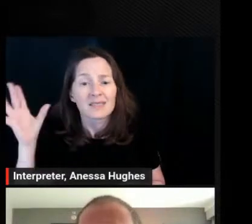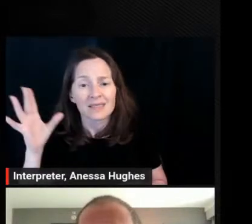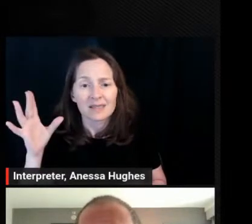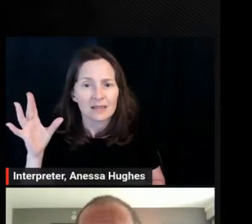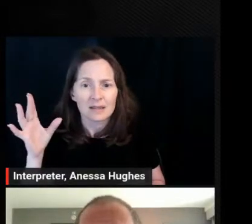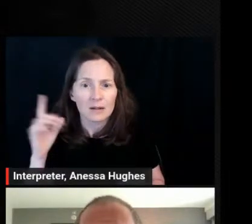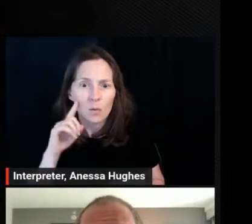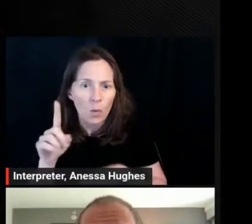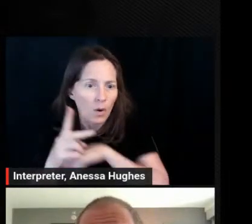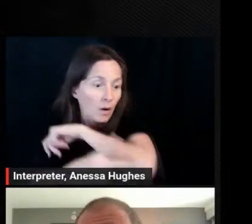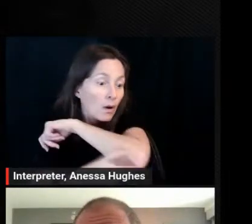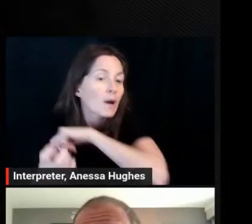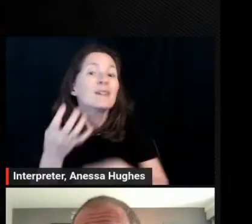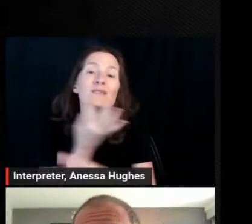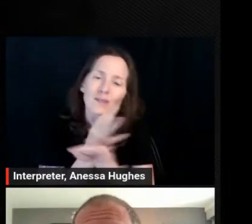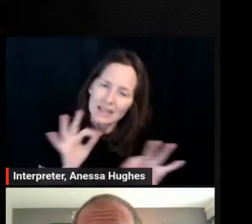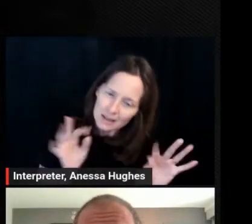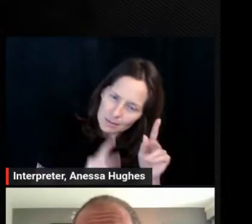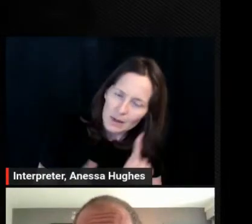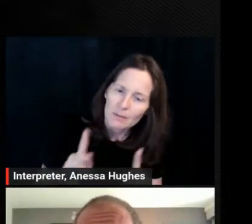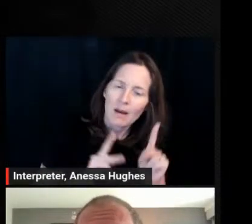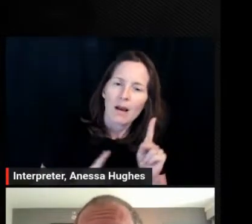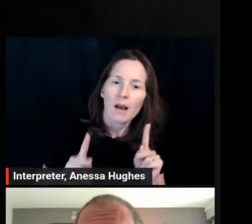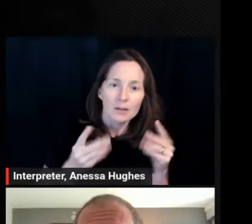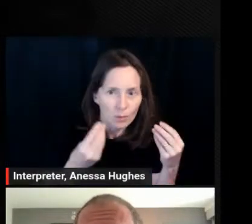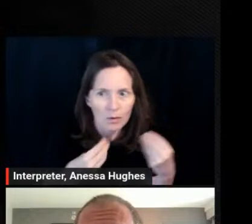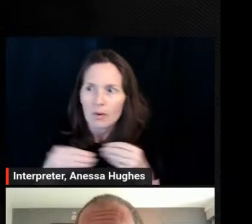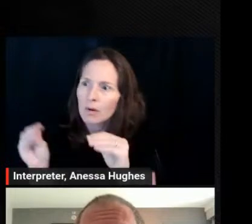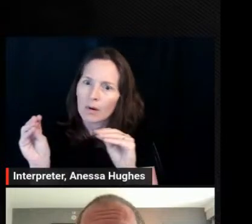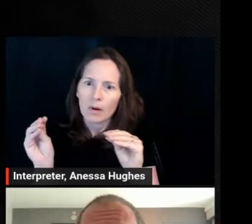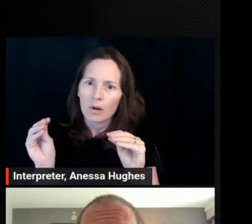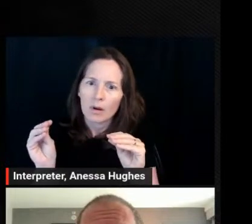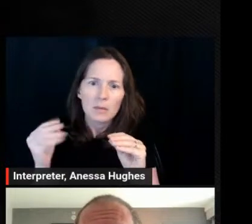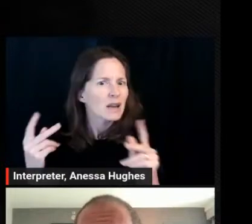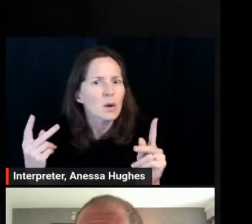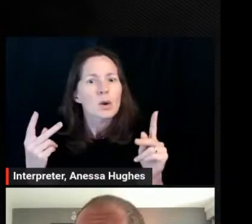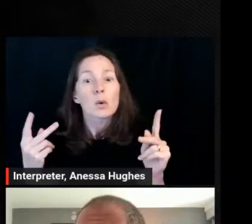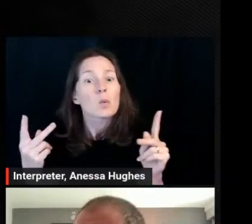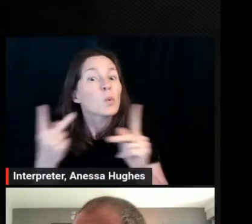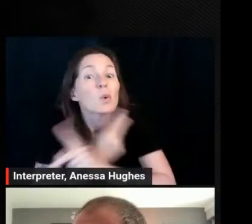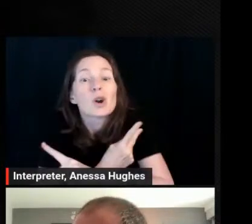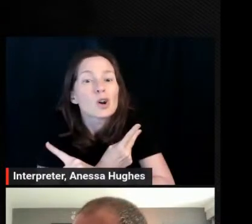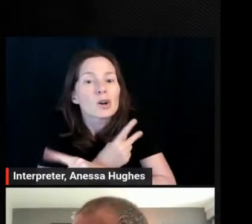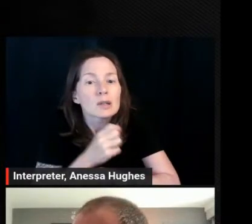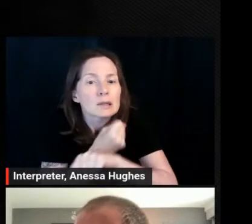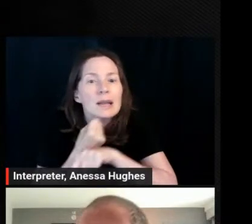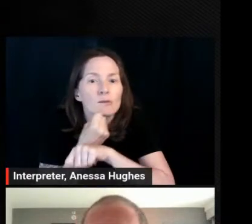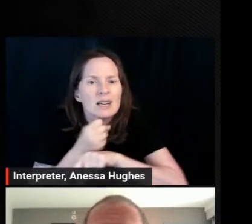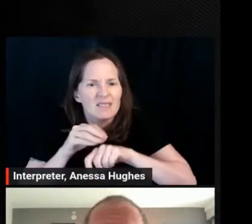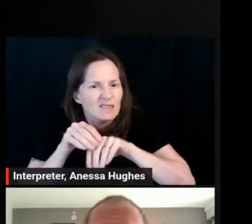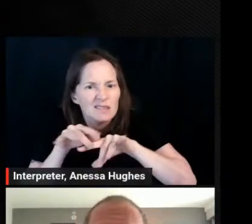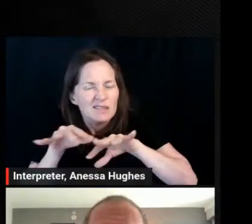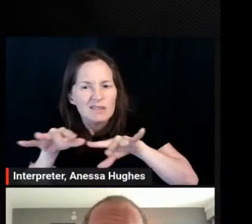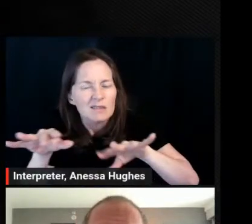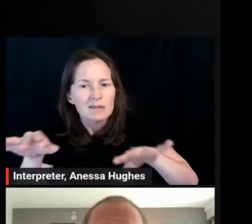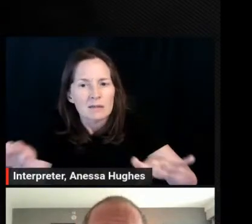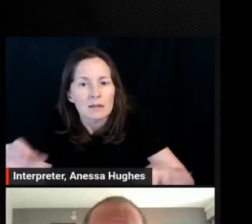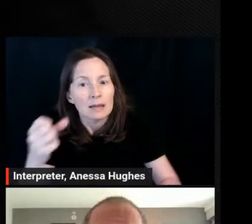played in accelerating the spread of American slavery into the Deep South over the same